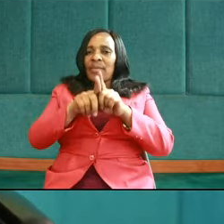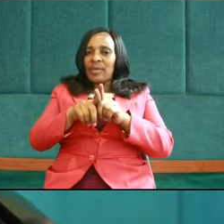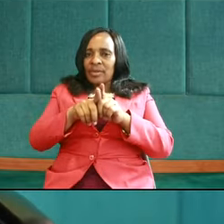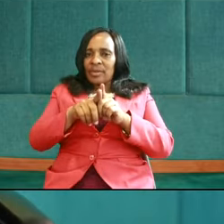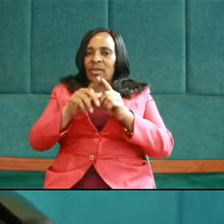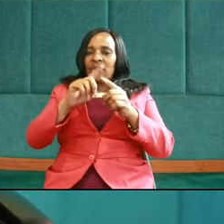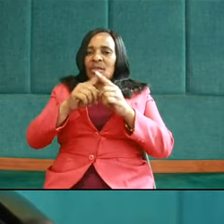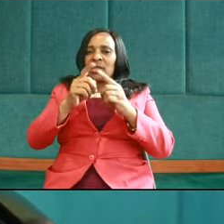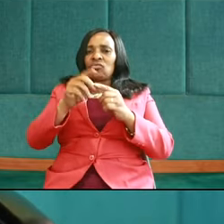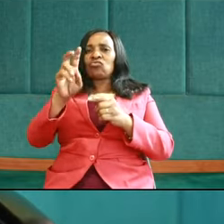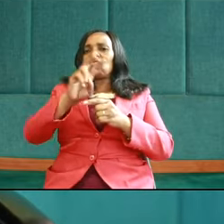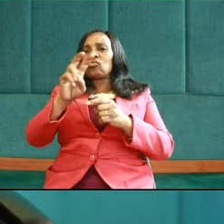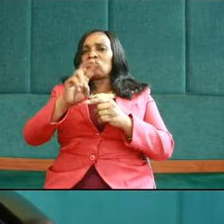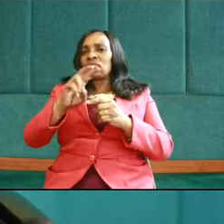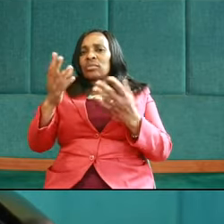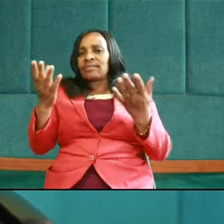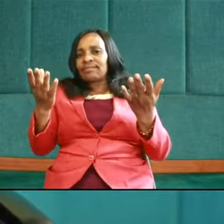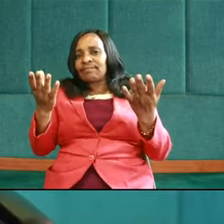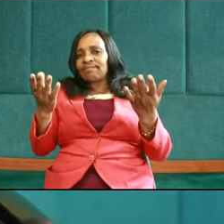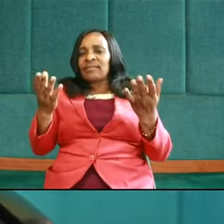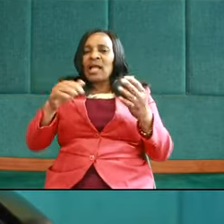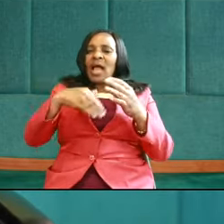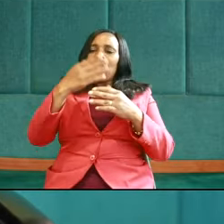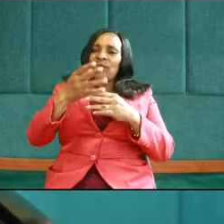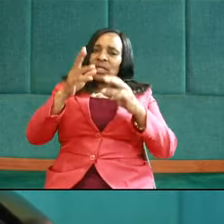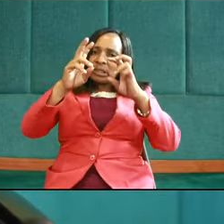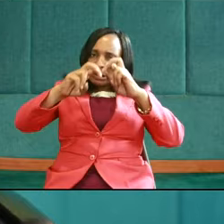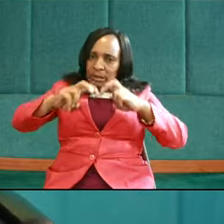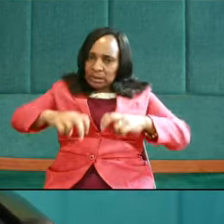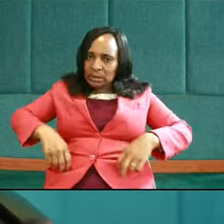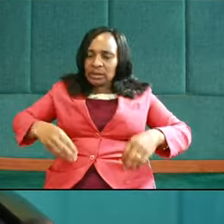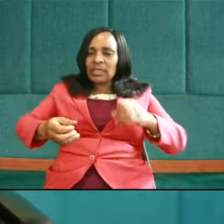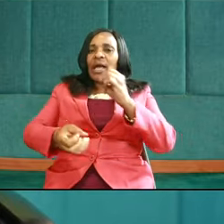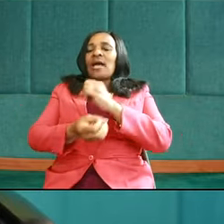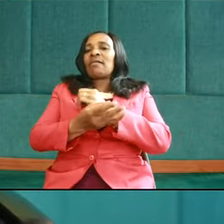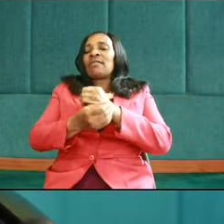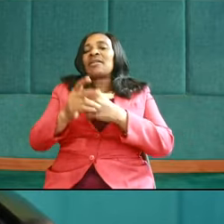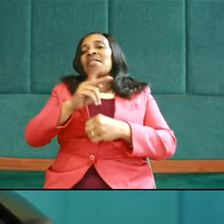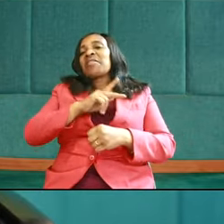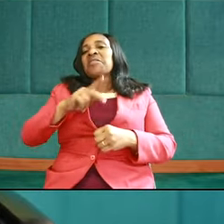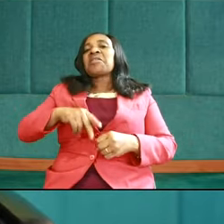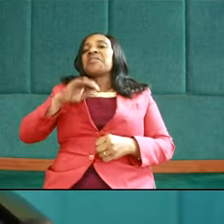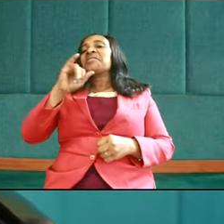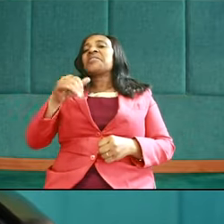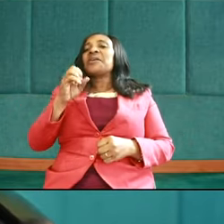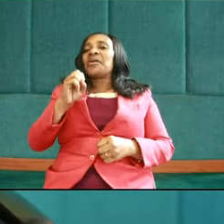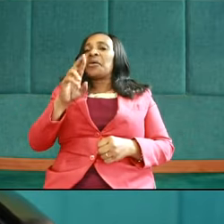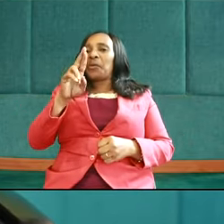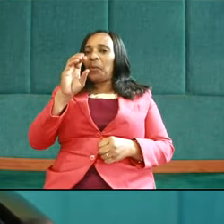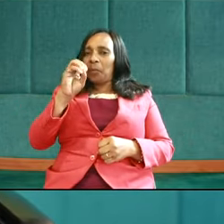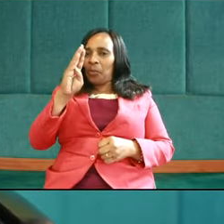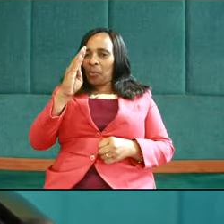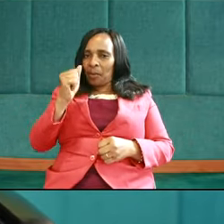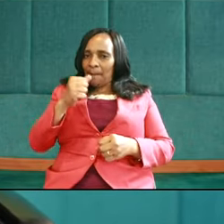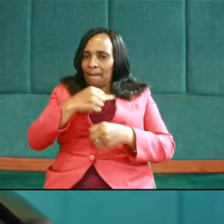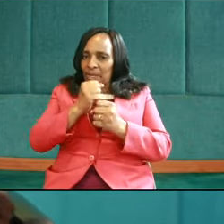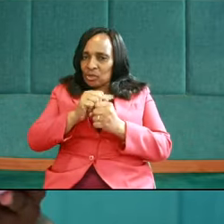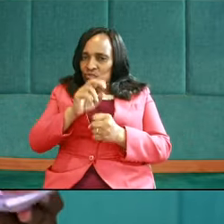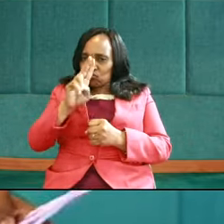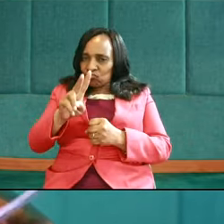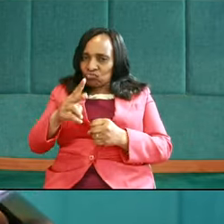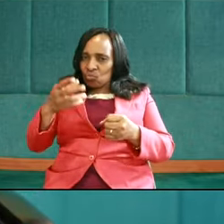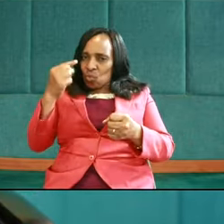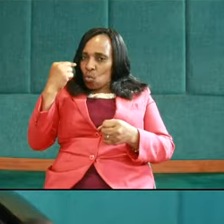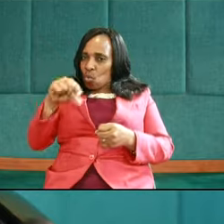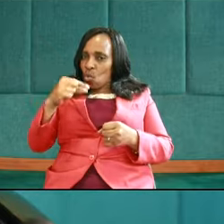and return to King Jeroboam. So after seeking advice, King Jeroboam actually made two golden calves. He set